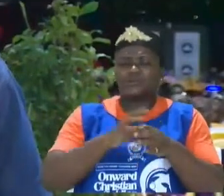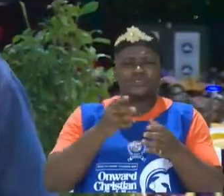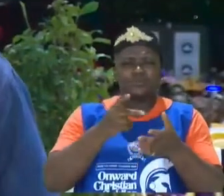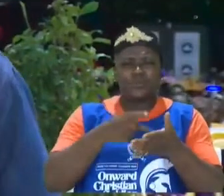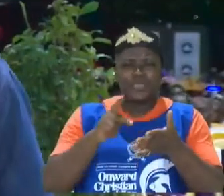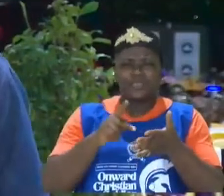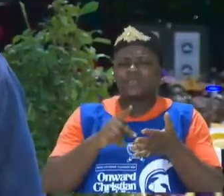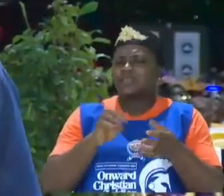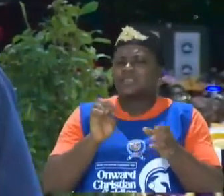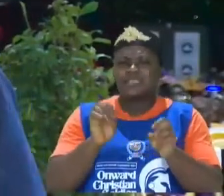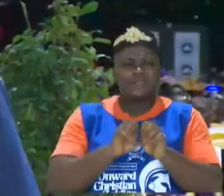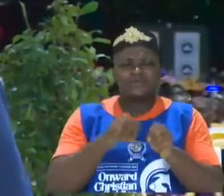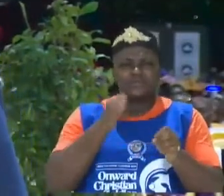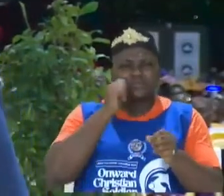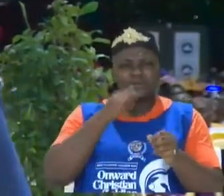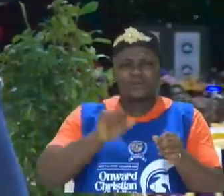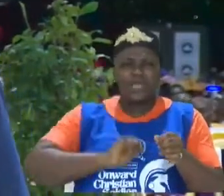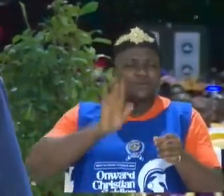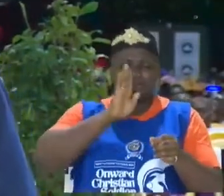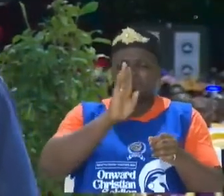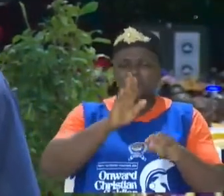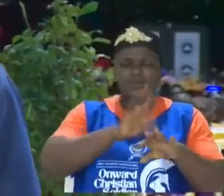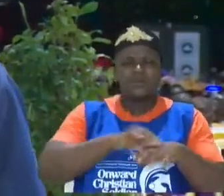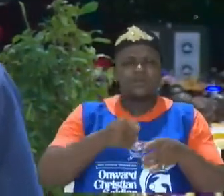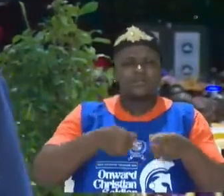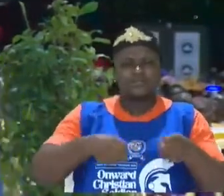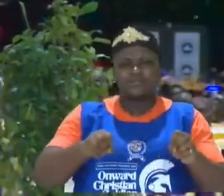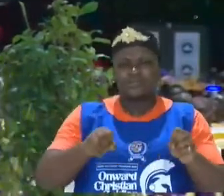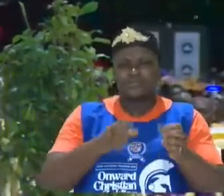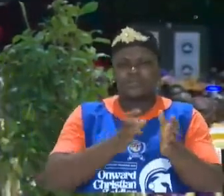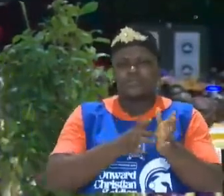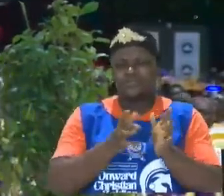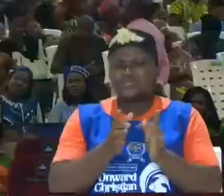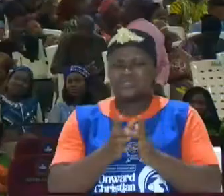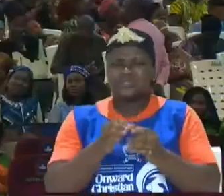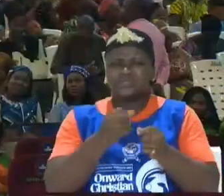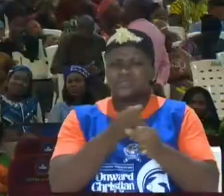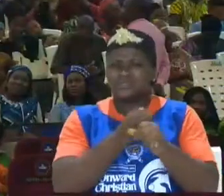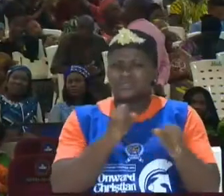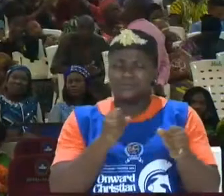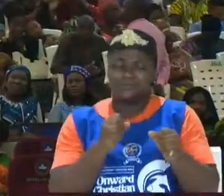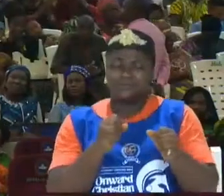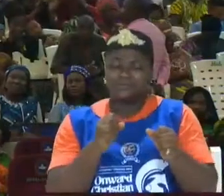on the street. Jesus for life. God bless you, sir. God bless you, sir.